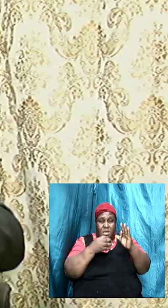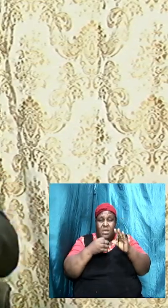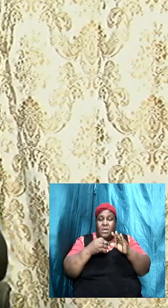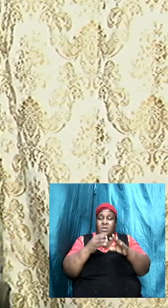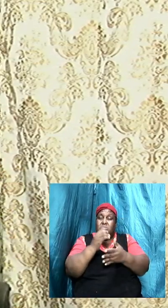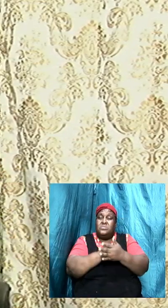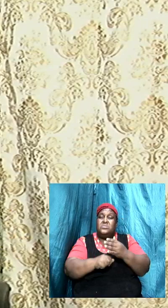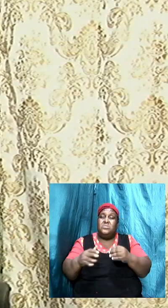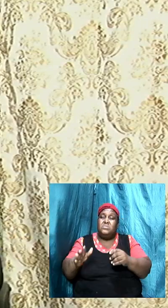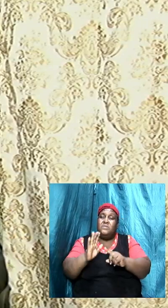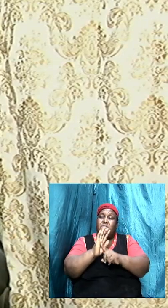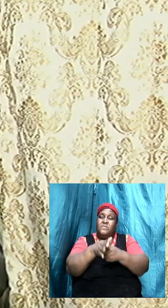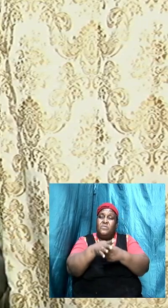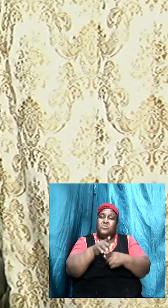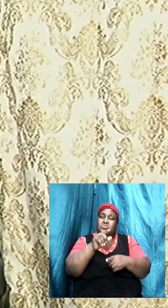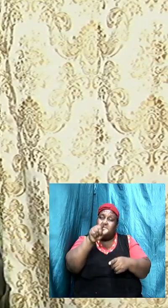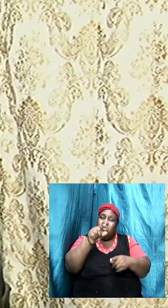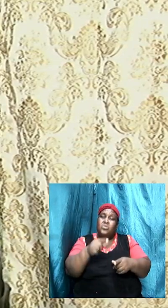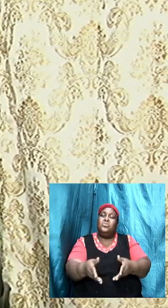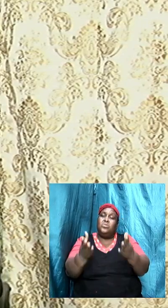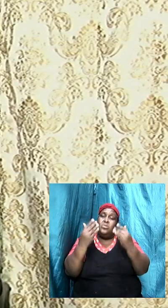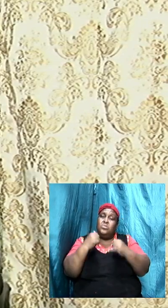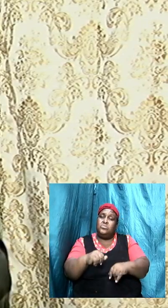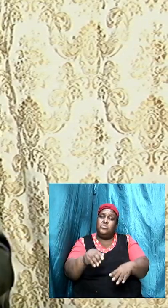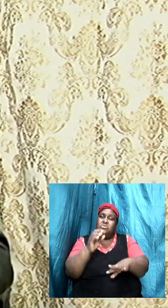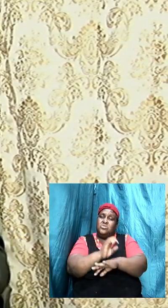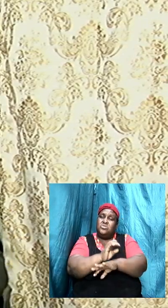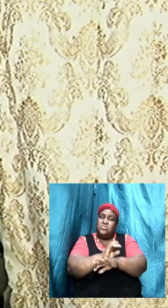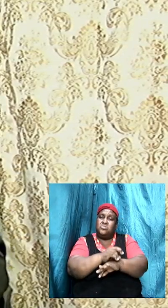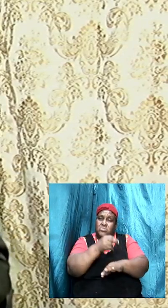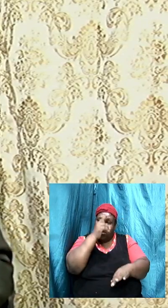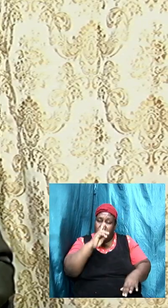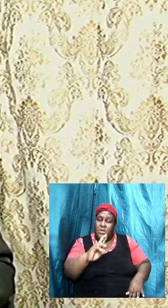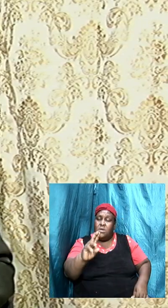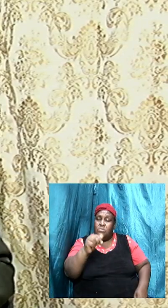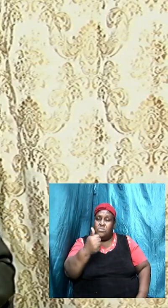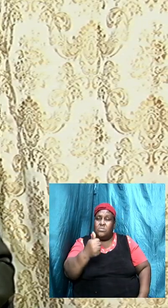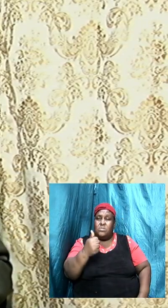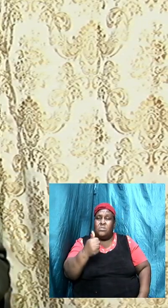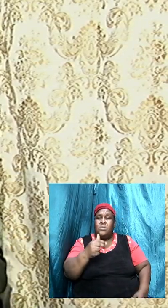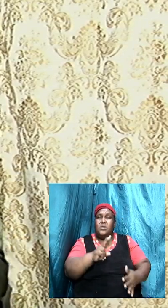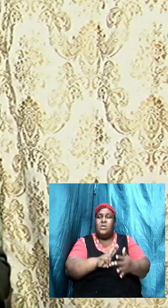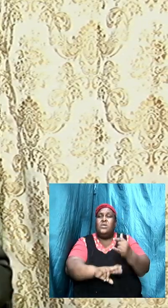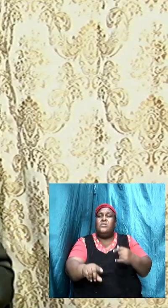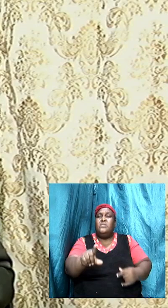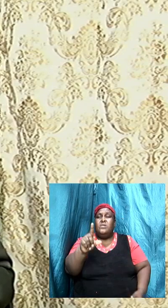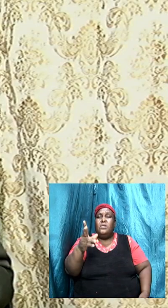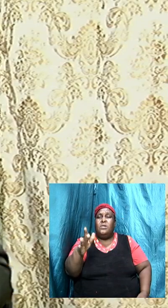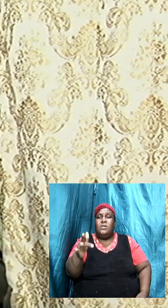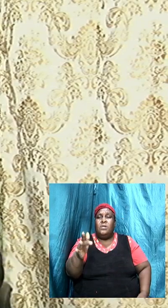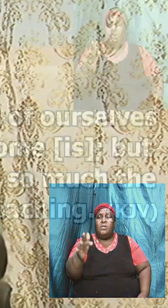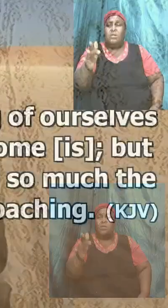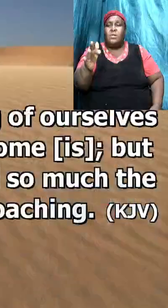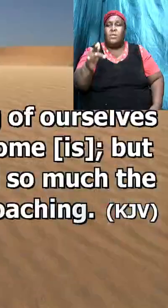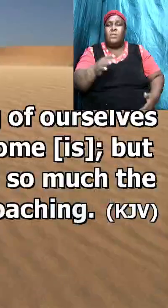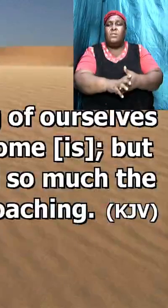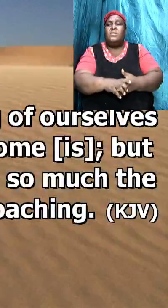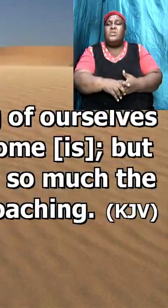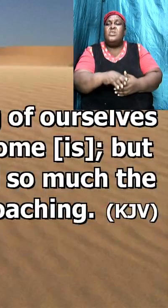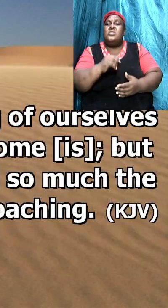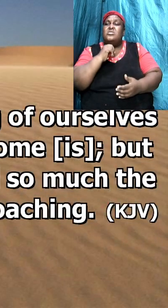when you come to church now, listen to what the Bible says here. Hebrews 10, verses 25.